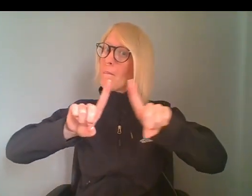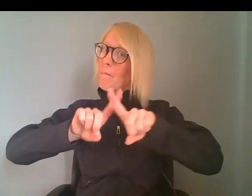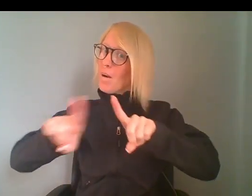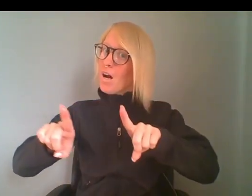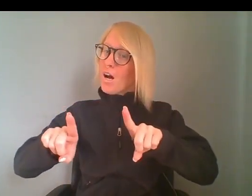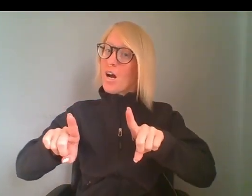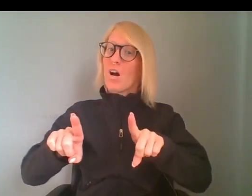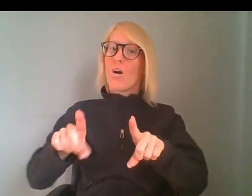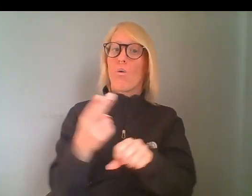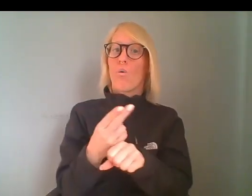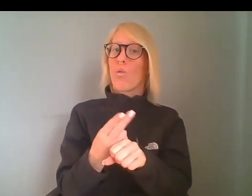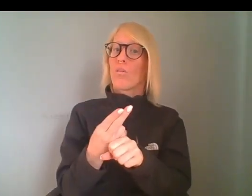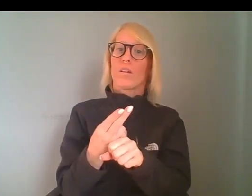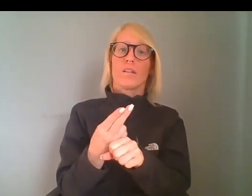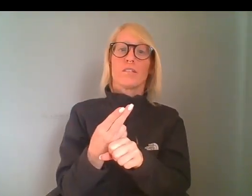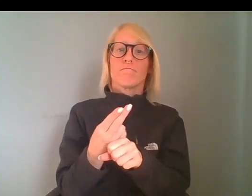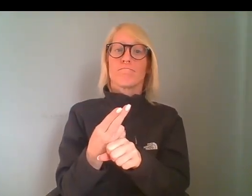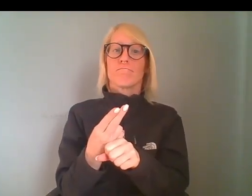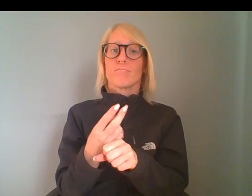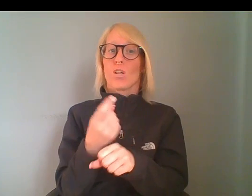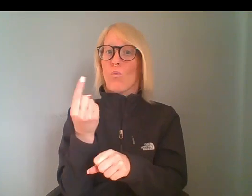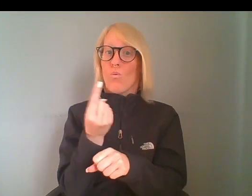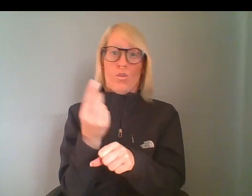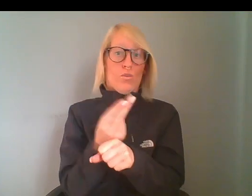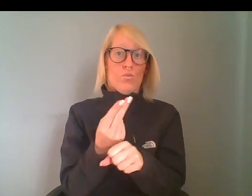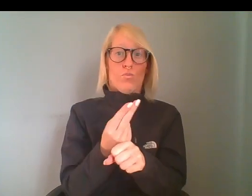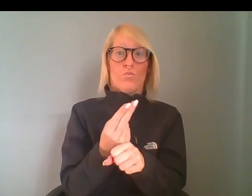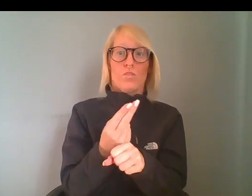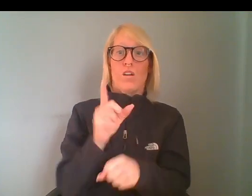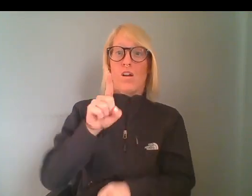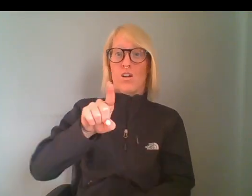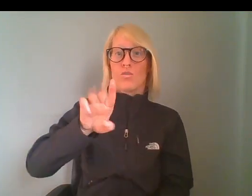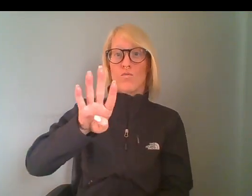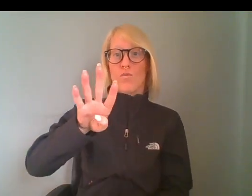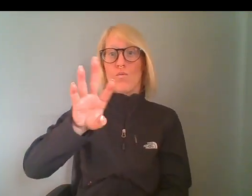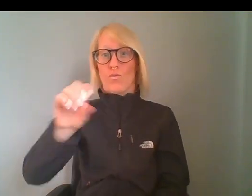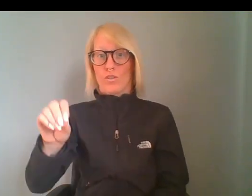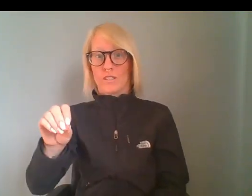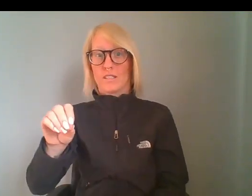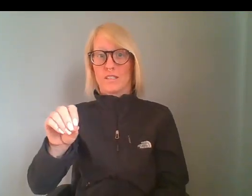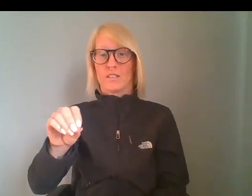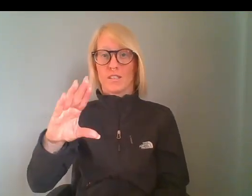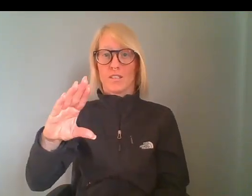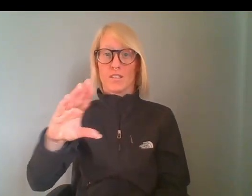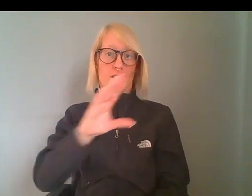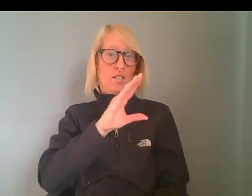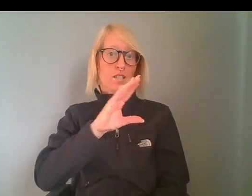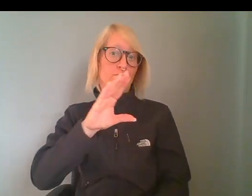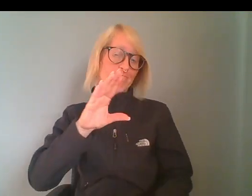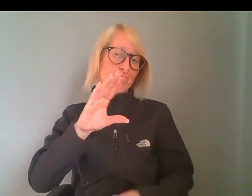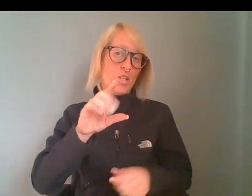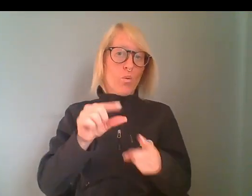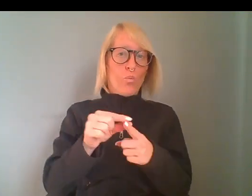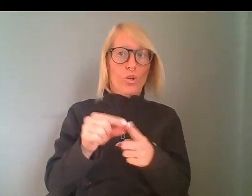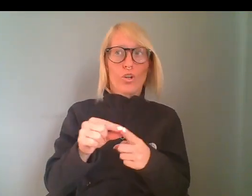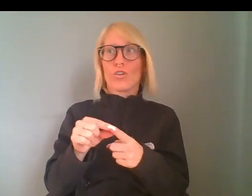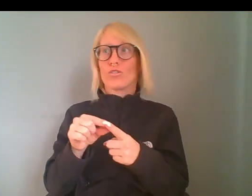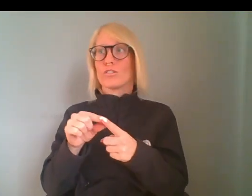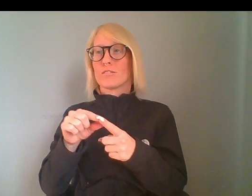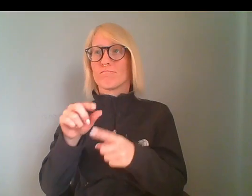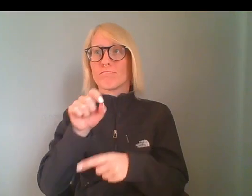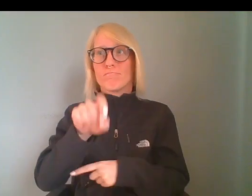be wordy. This is where you really get into having to use a lot of abbreviations, and you learn some, like for the word